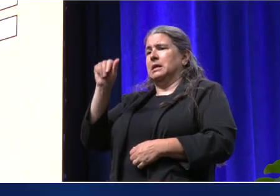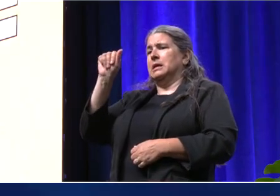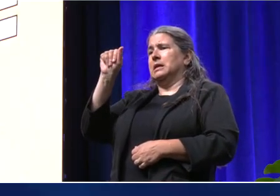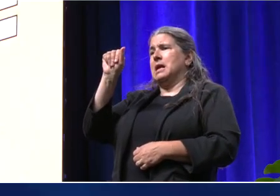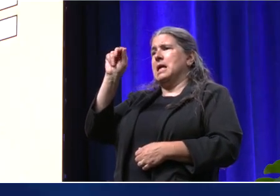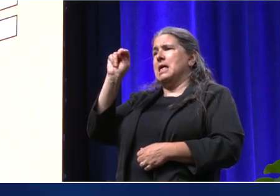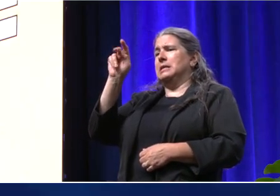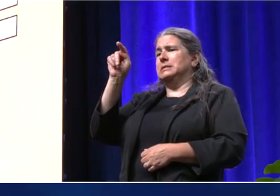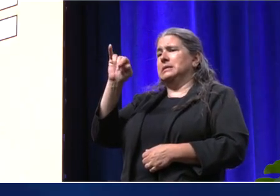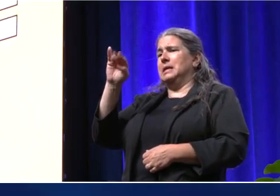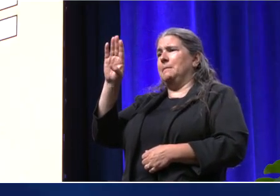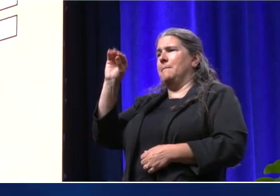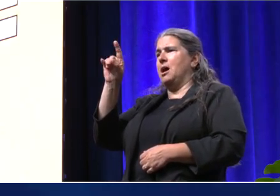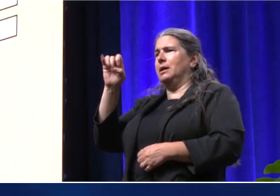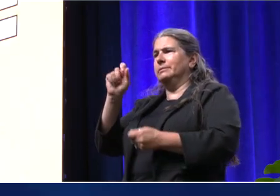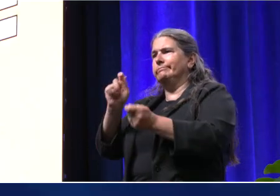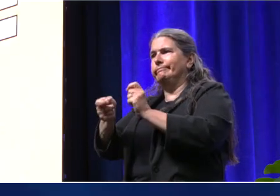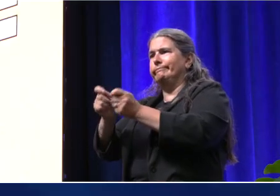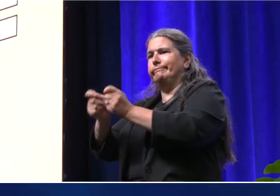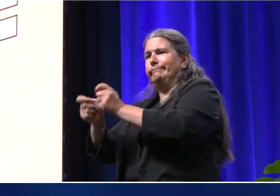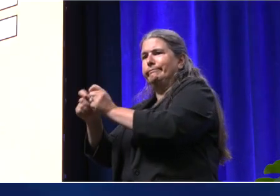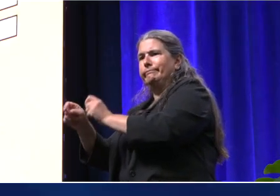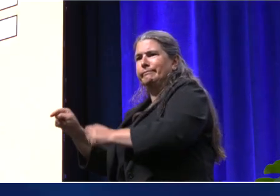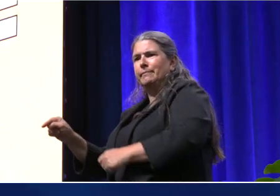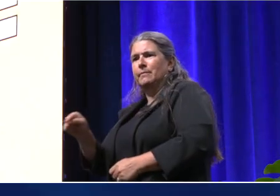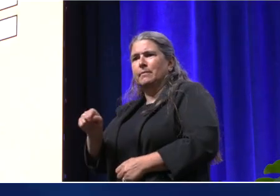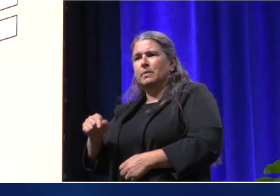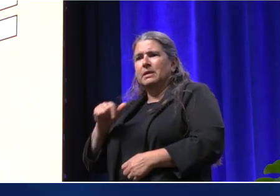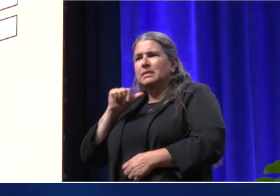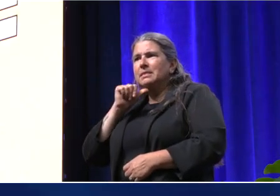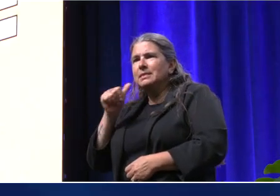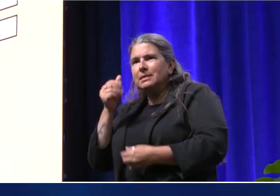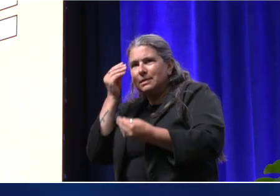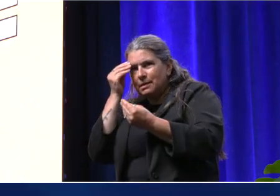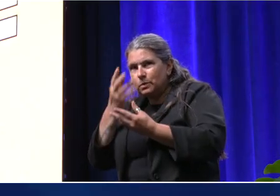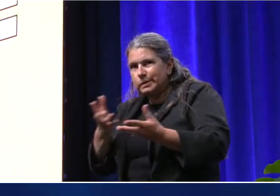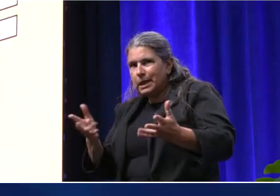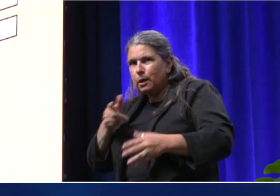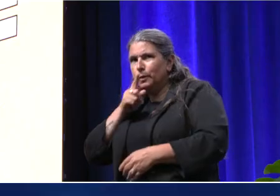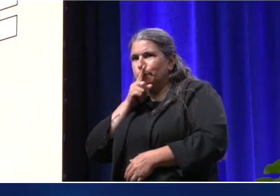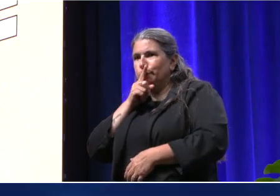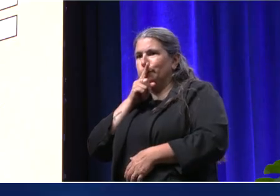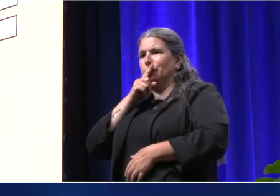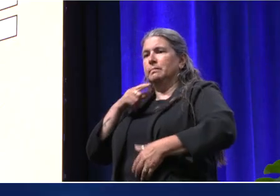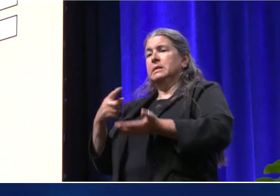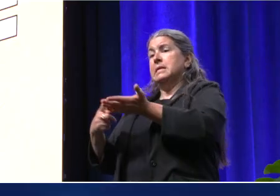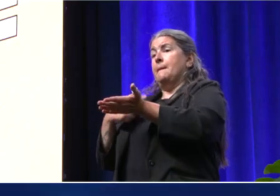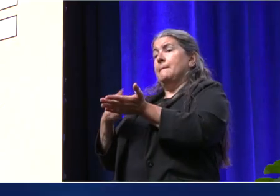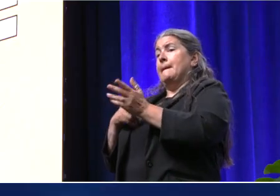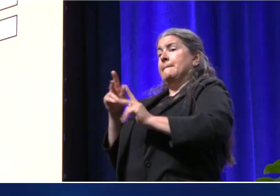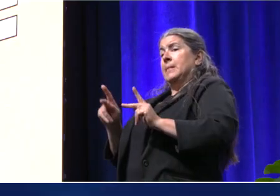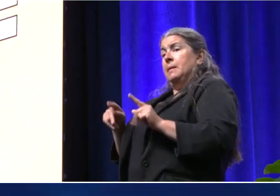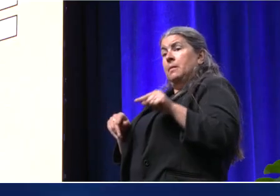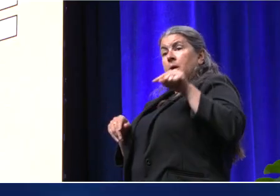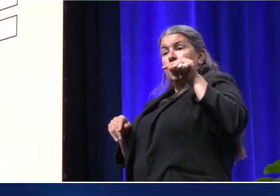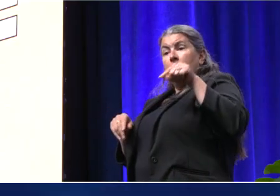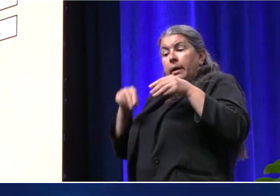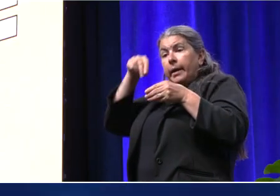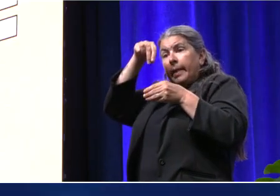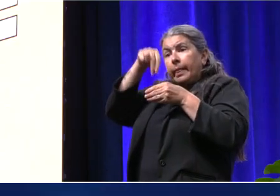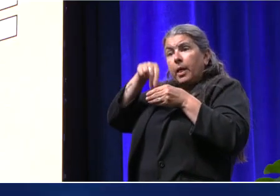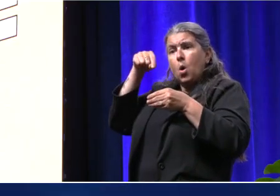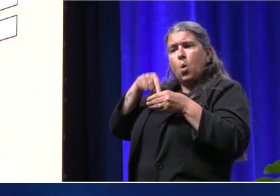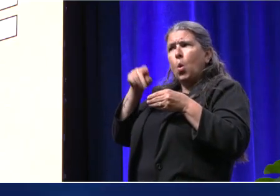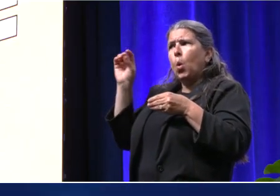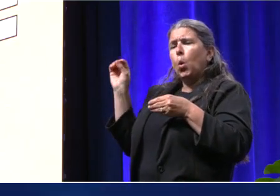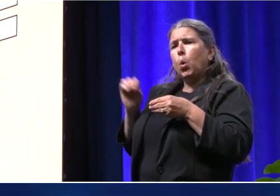you're using these test strips in community and people are saying this was really supposed to have fentanyl in it and it doesn't, or there's discordances